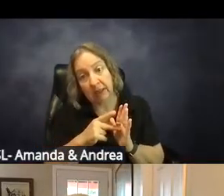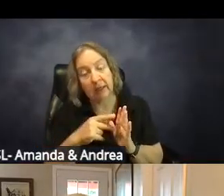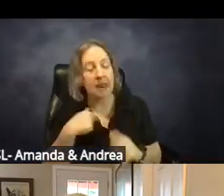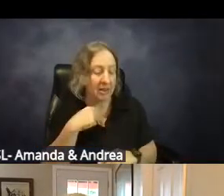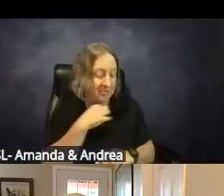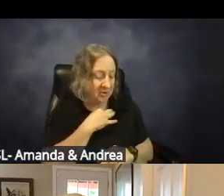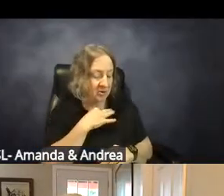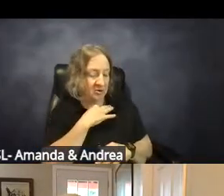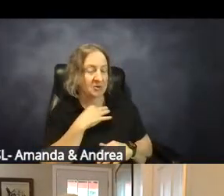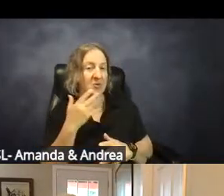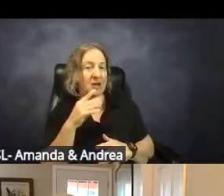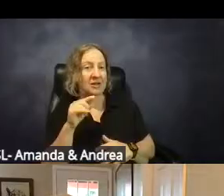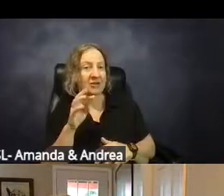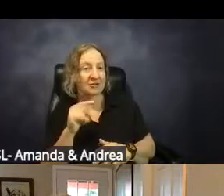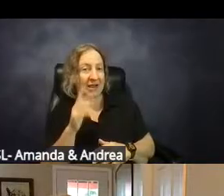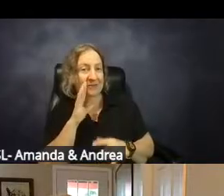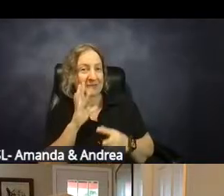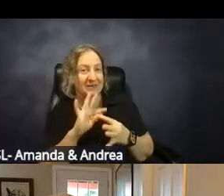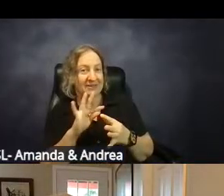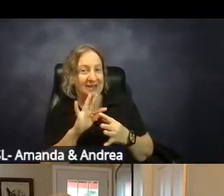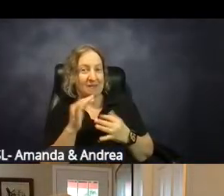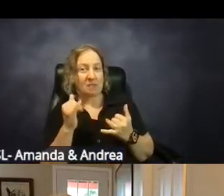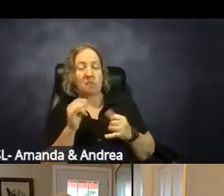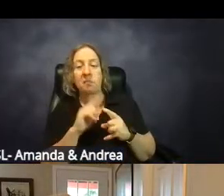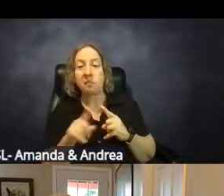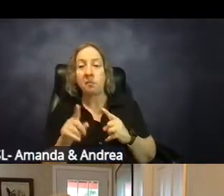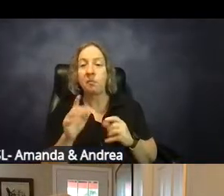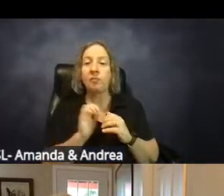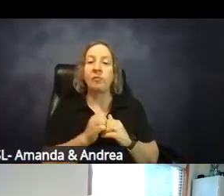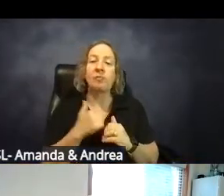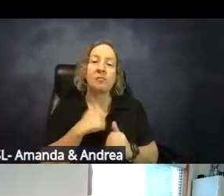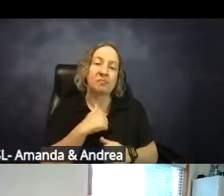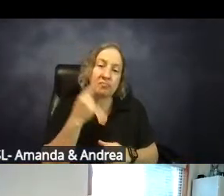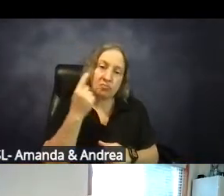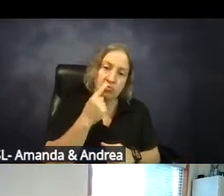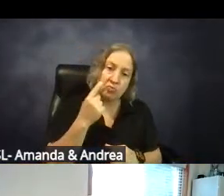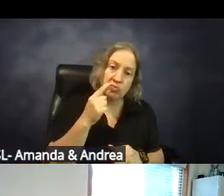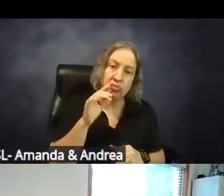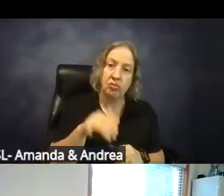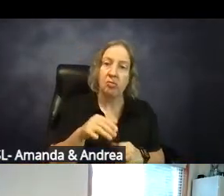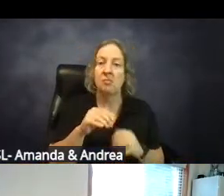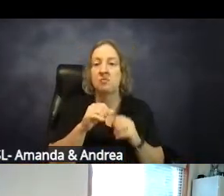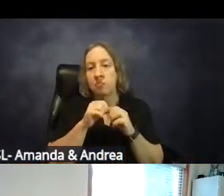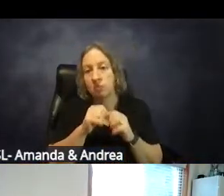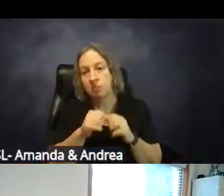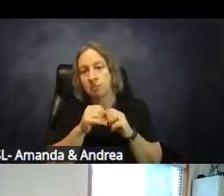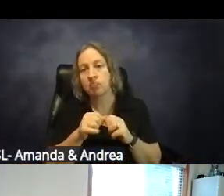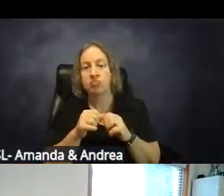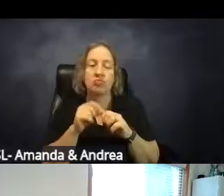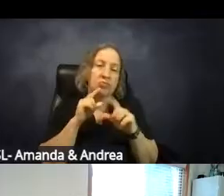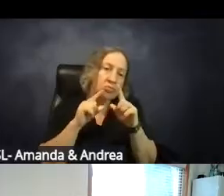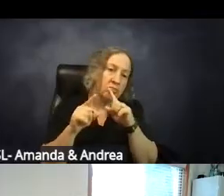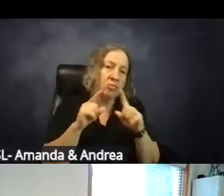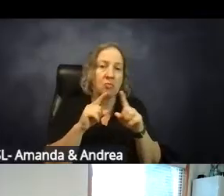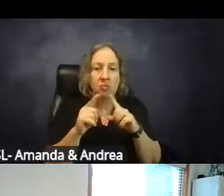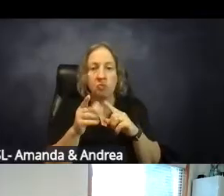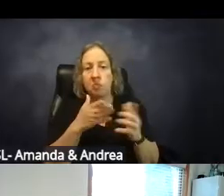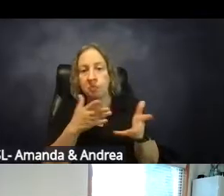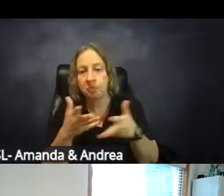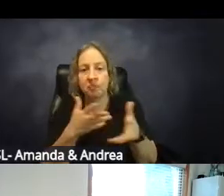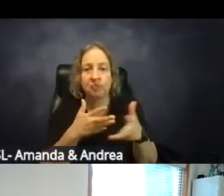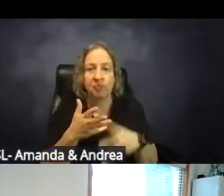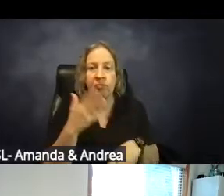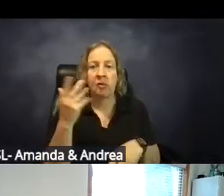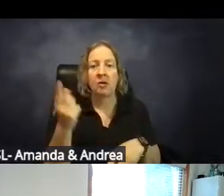to what Greg is going to say, but the way that we see this is an ongoing conversation. There is